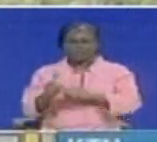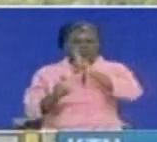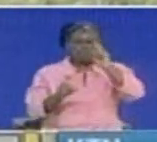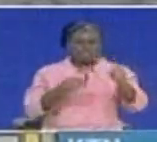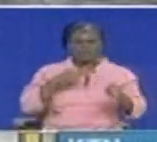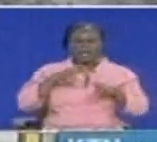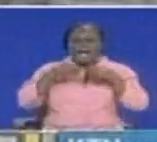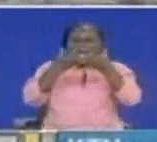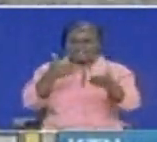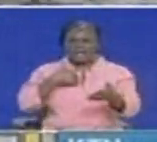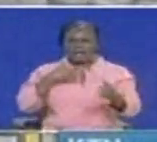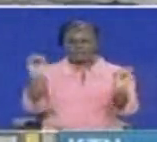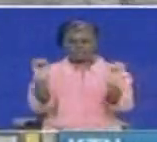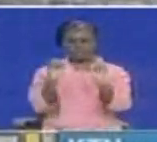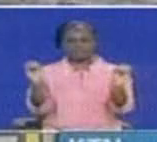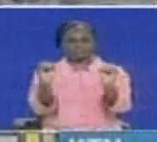answers.